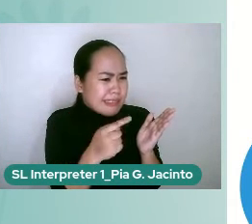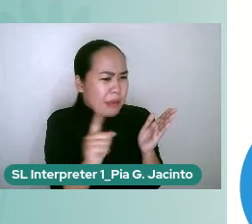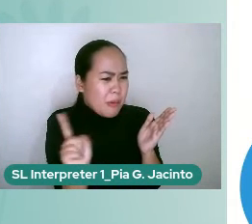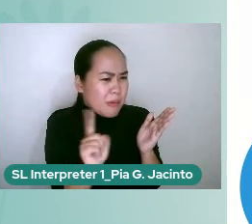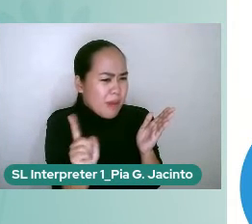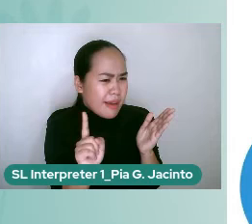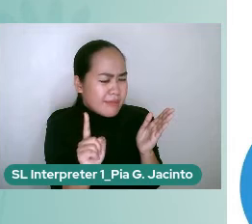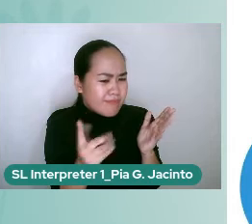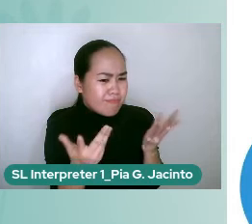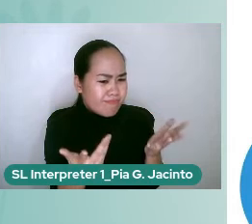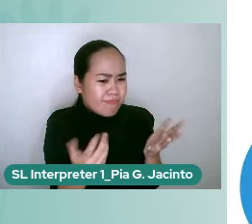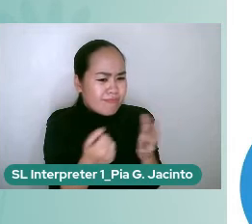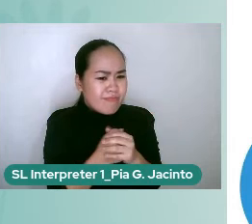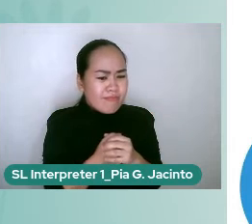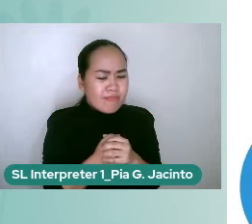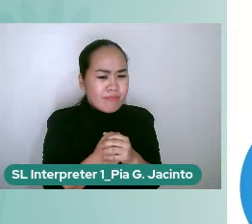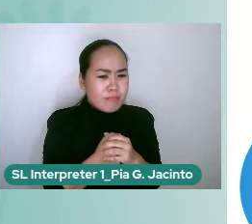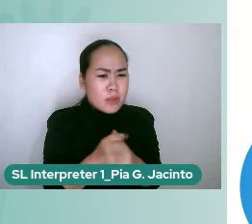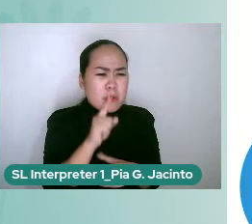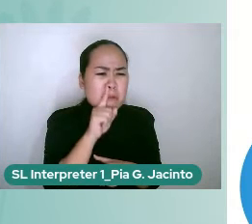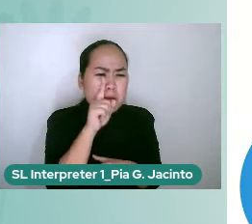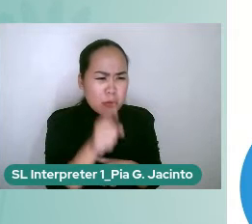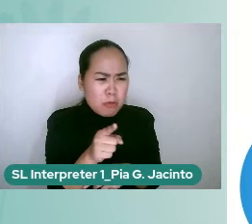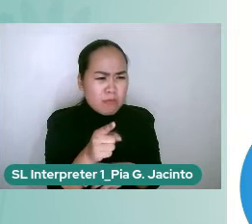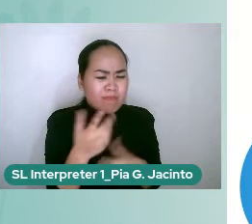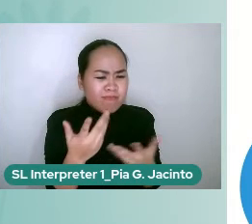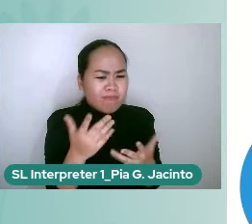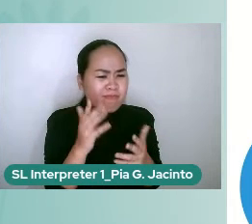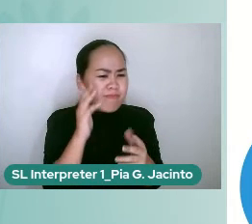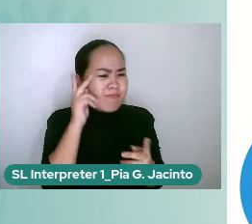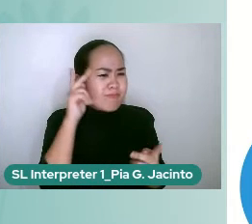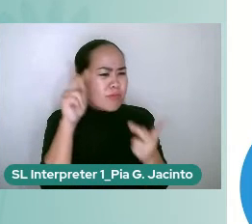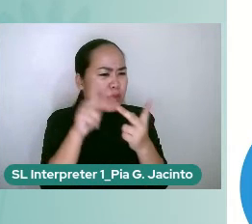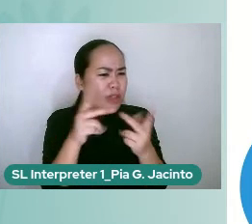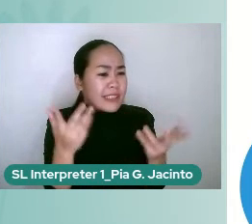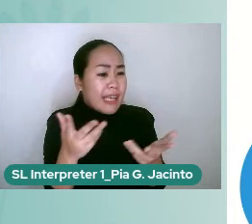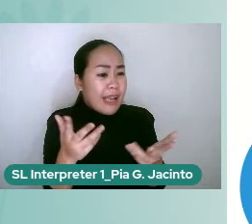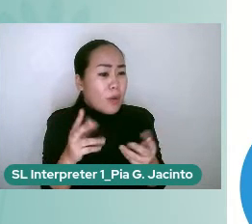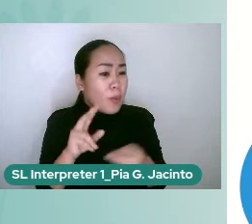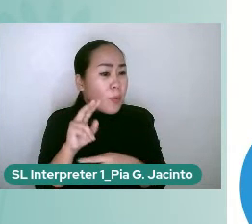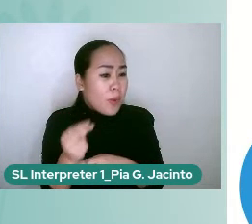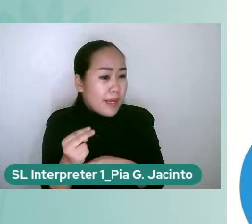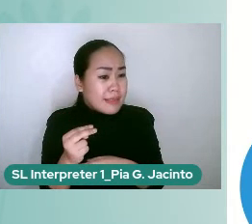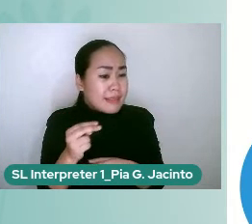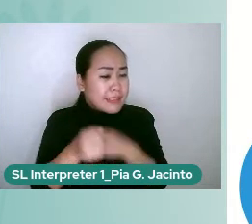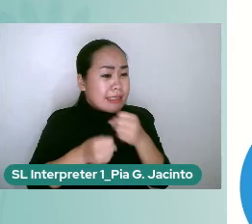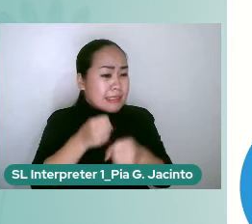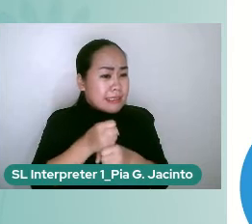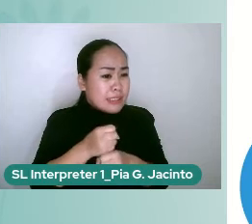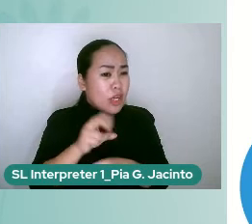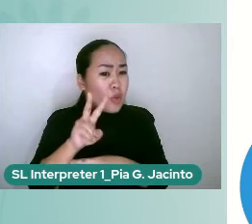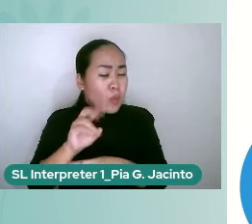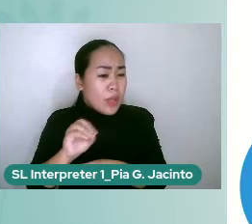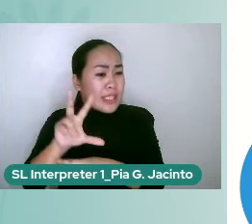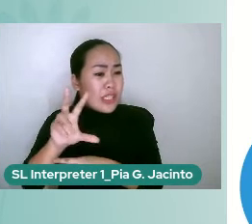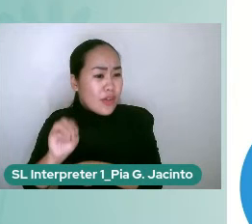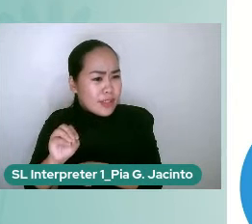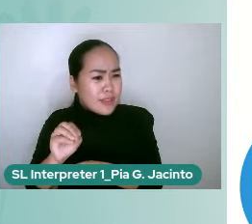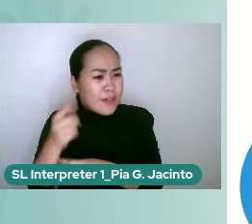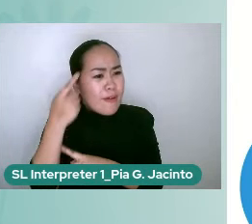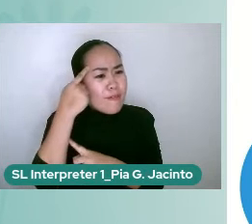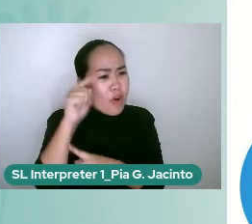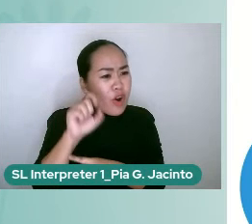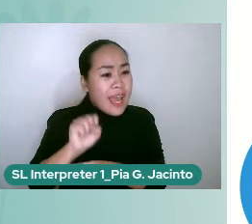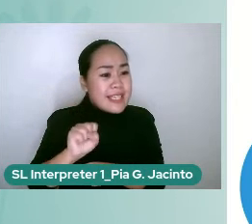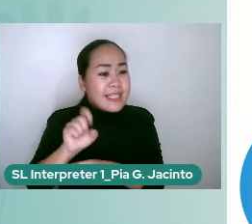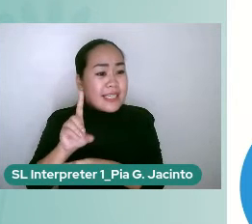justifications for this ultimate target and the 2030 target was that it can contribute significantly to the Sustainable Development Goals